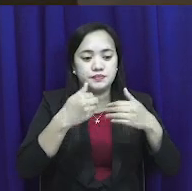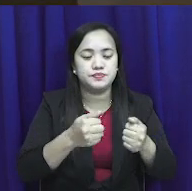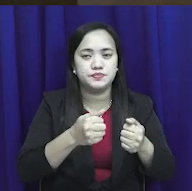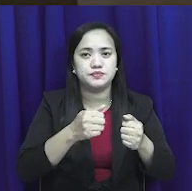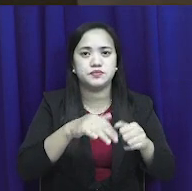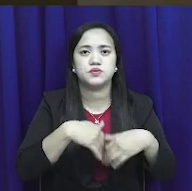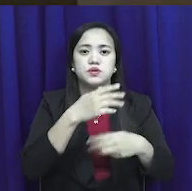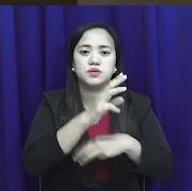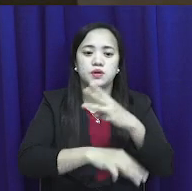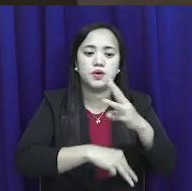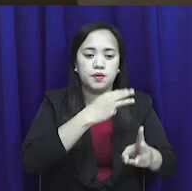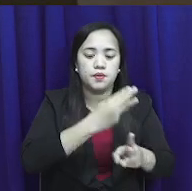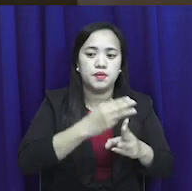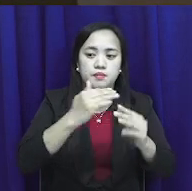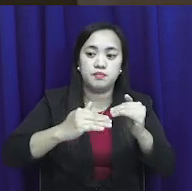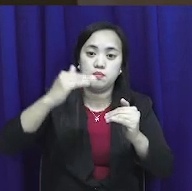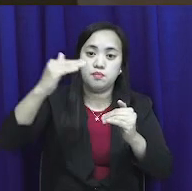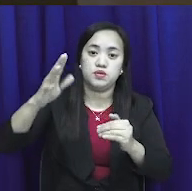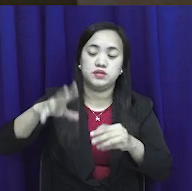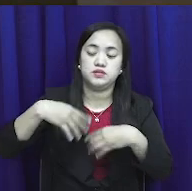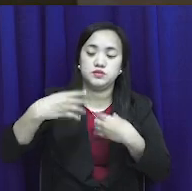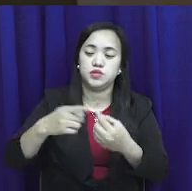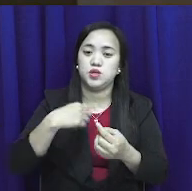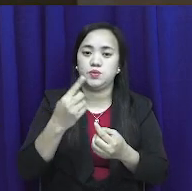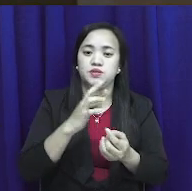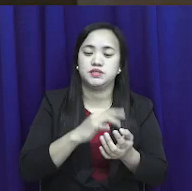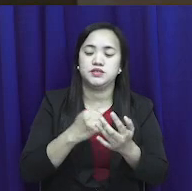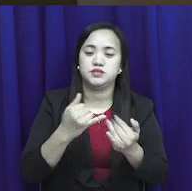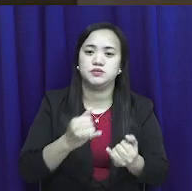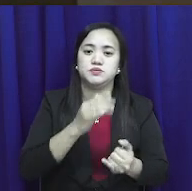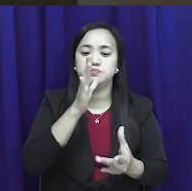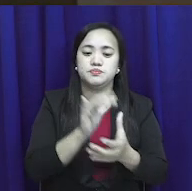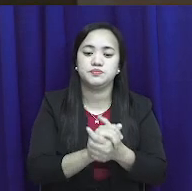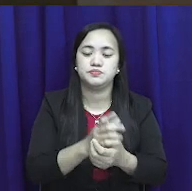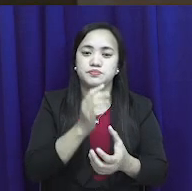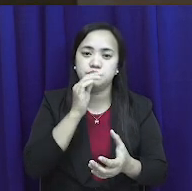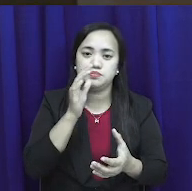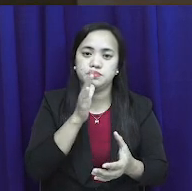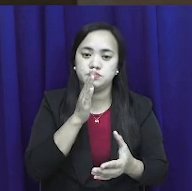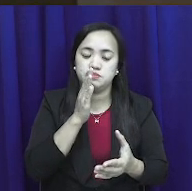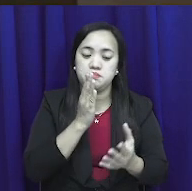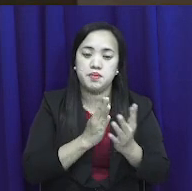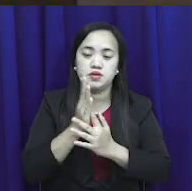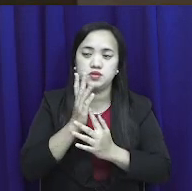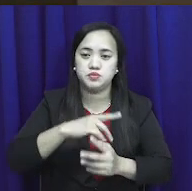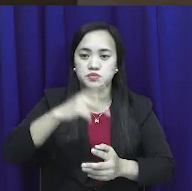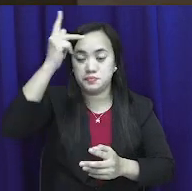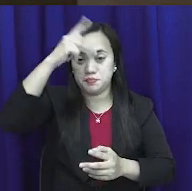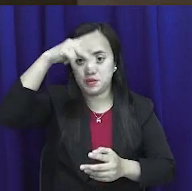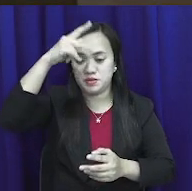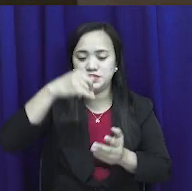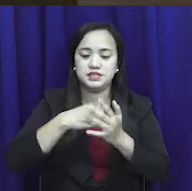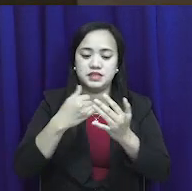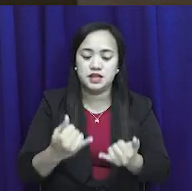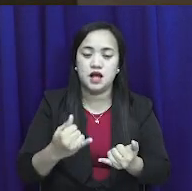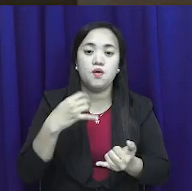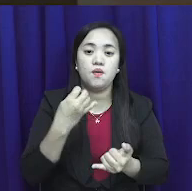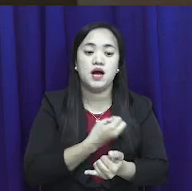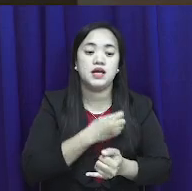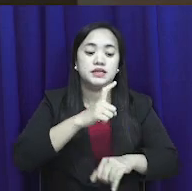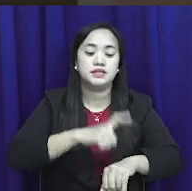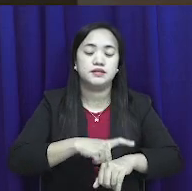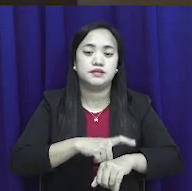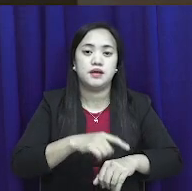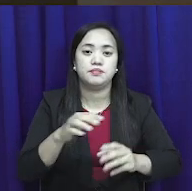how a woman should express herself by through world's philosophy then mga kapatid It's our time or it's your term